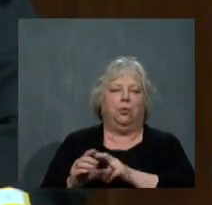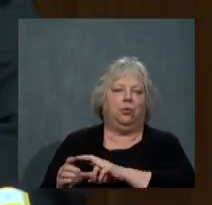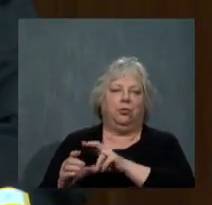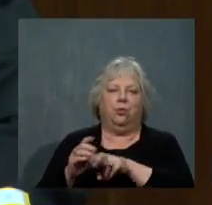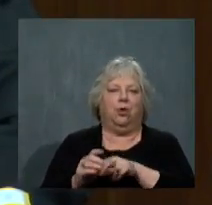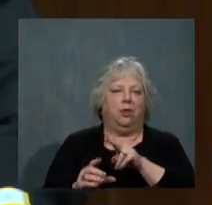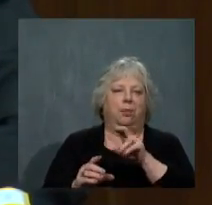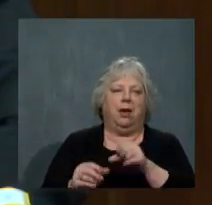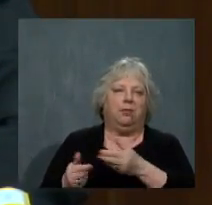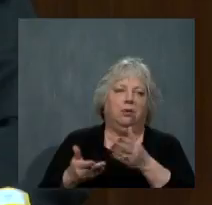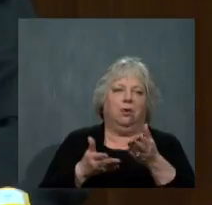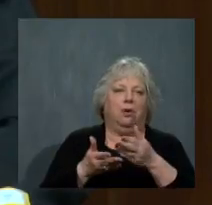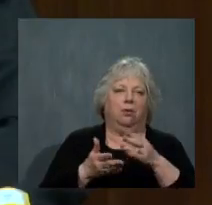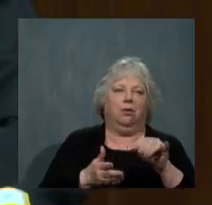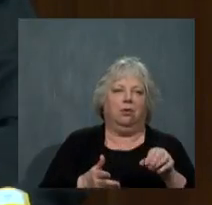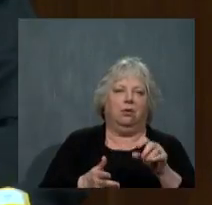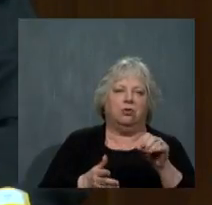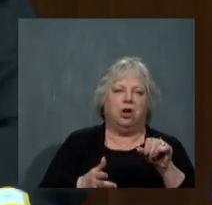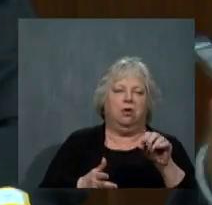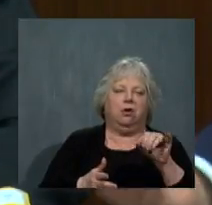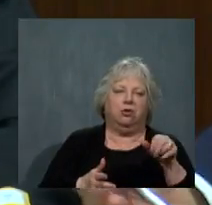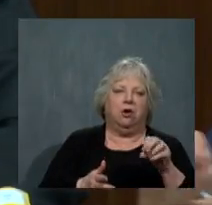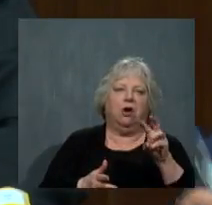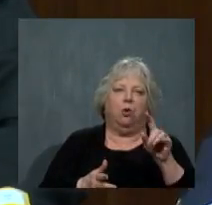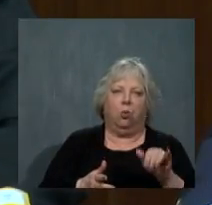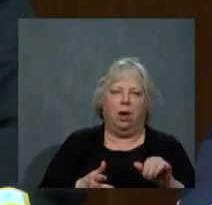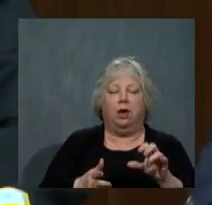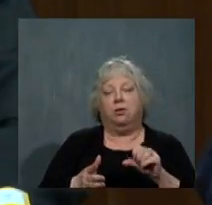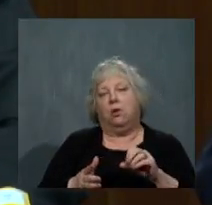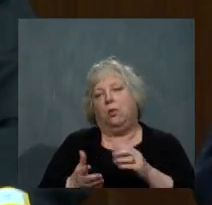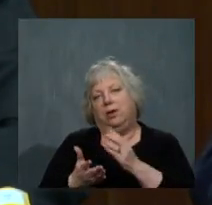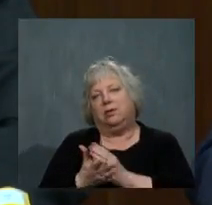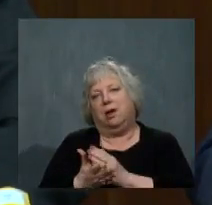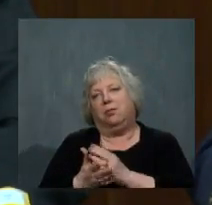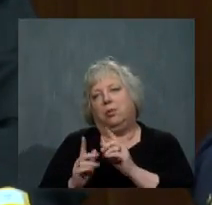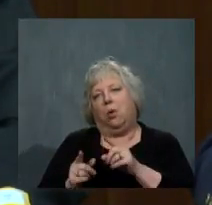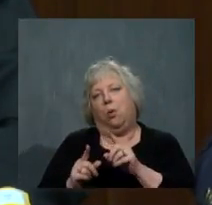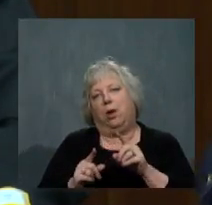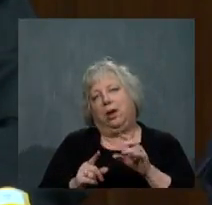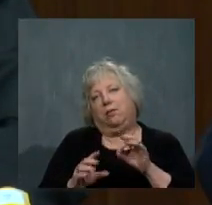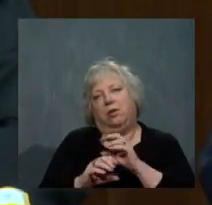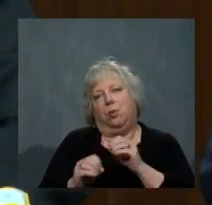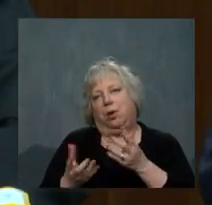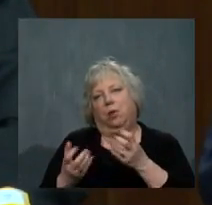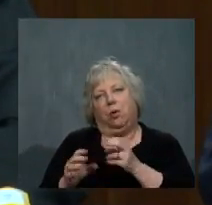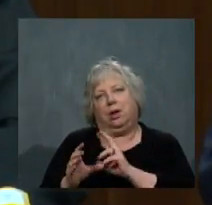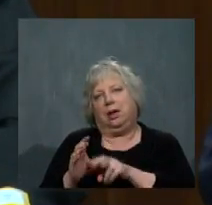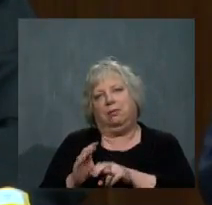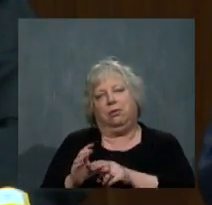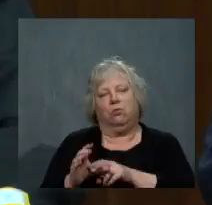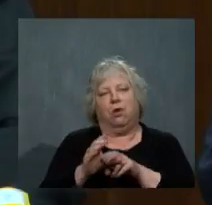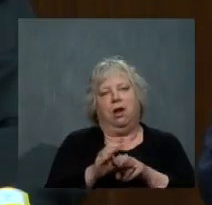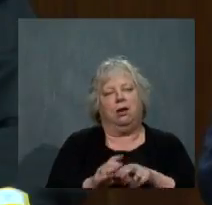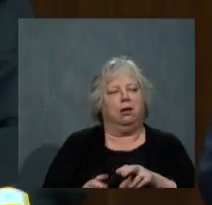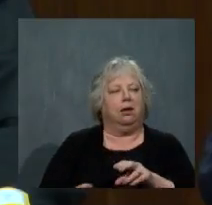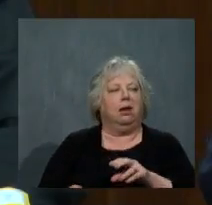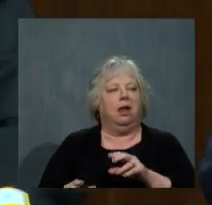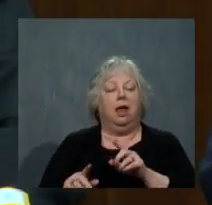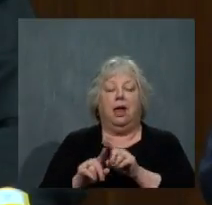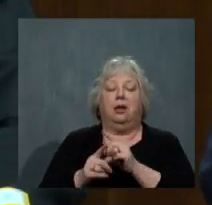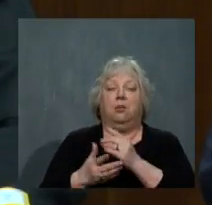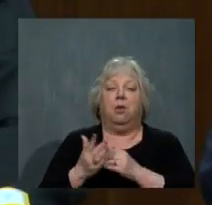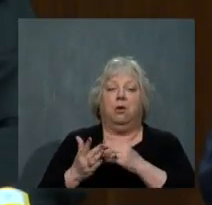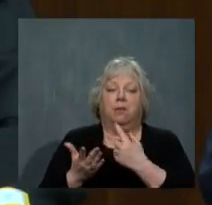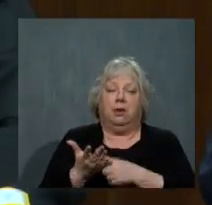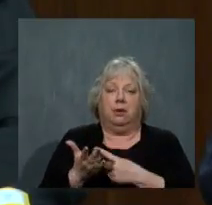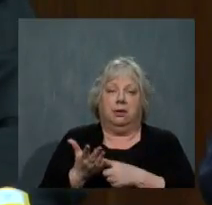Jericho Way, then we no longer drove out to certain areas. As part of the discussion moving forward, you know, we